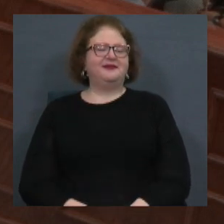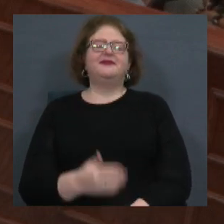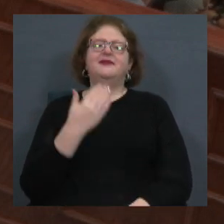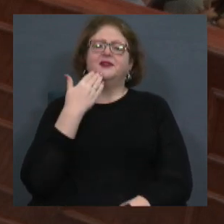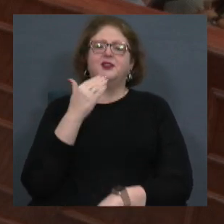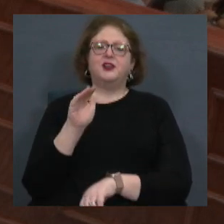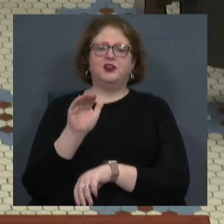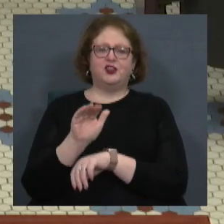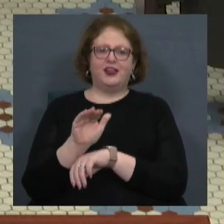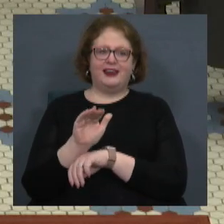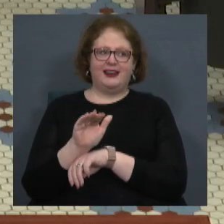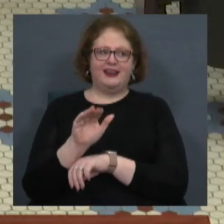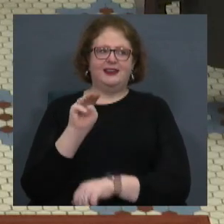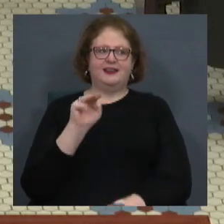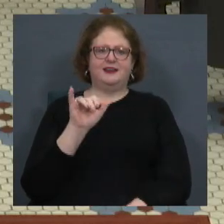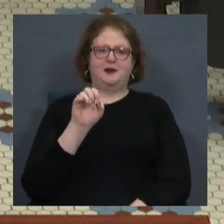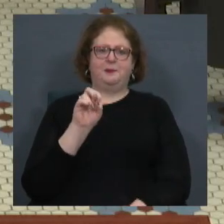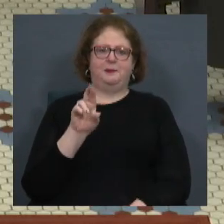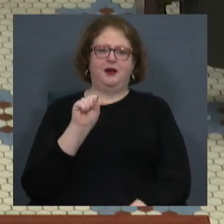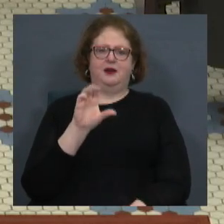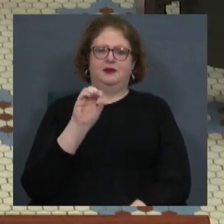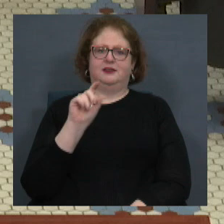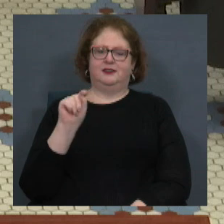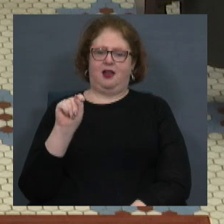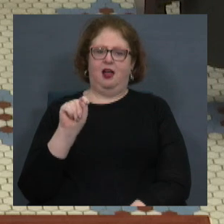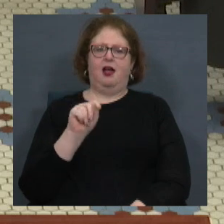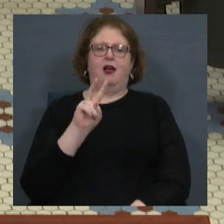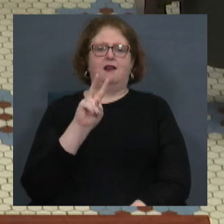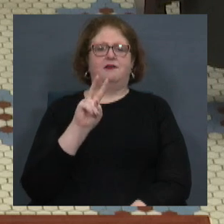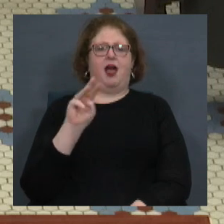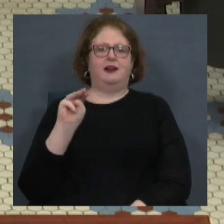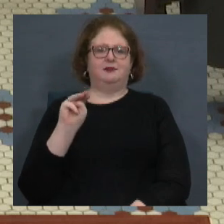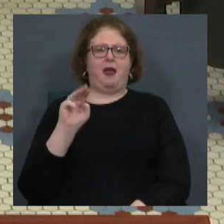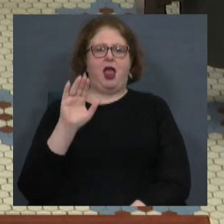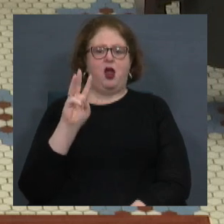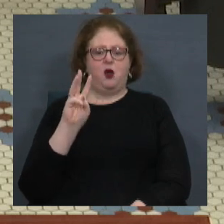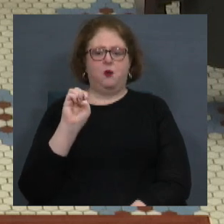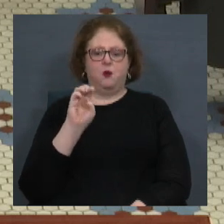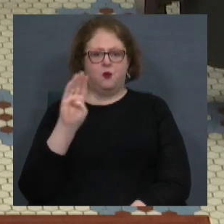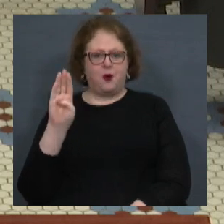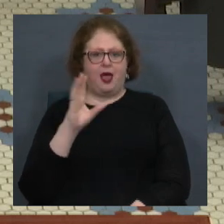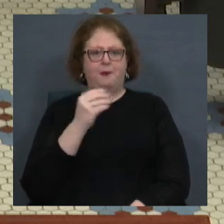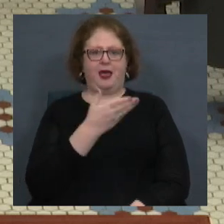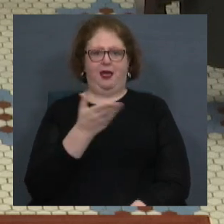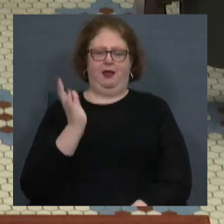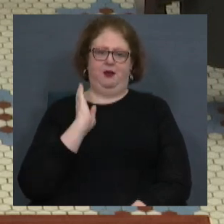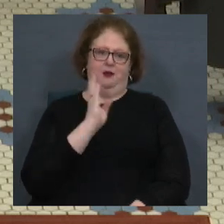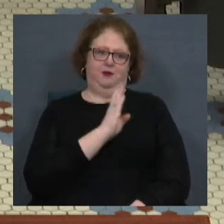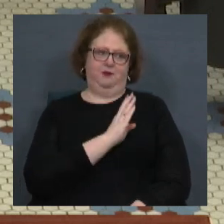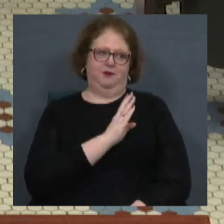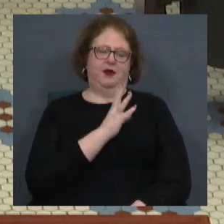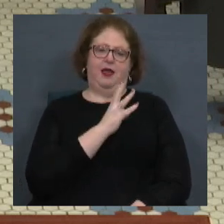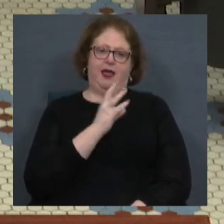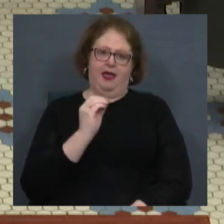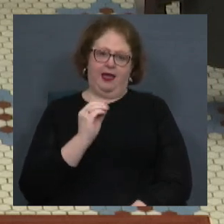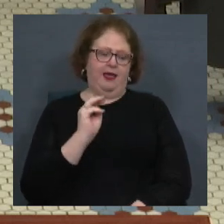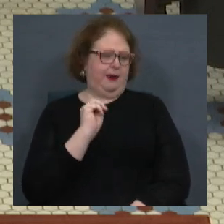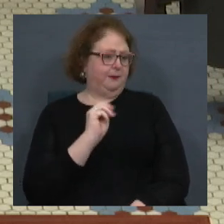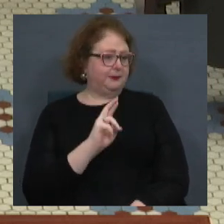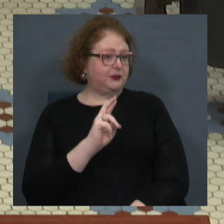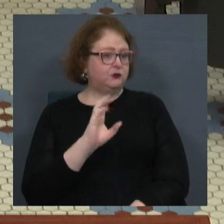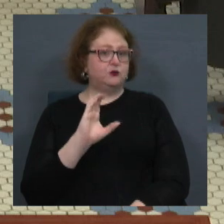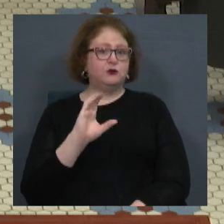Good evening, Mayor Scott, Vice Mayor Webb, and everyone on the board here, as well as to Mr. Carpenter.